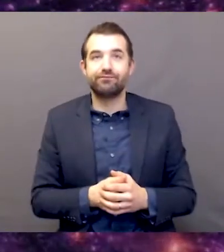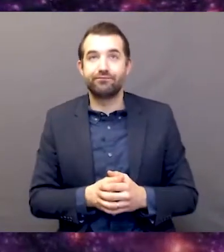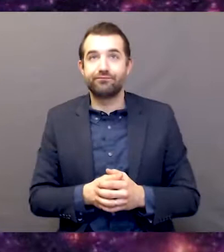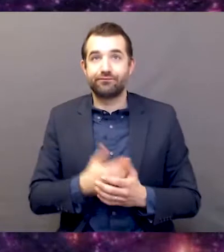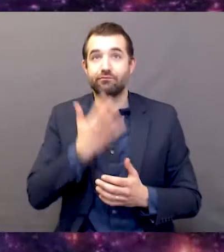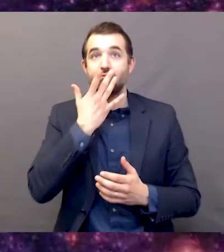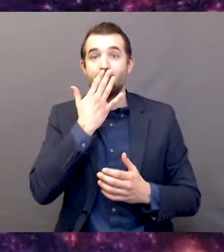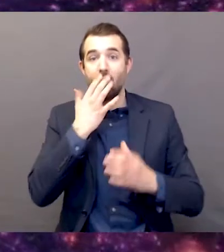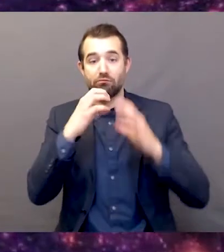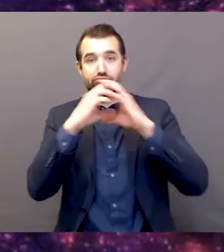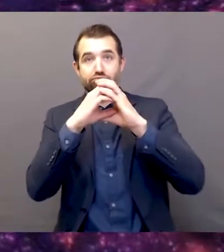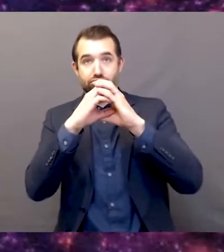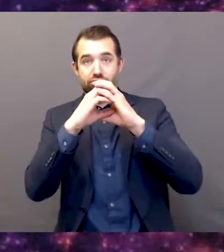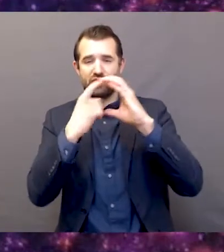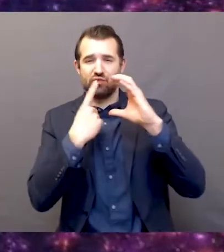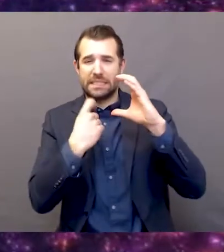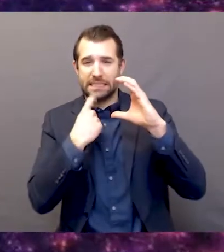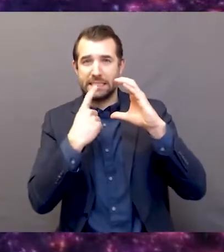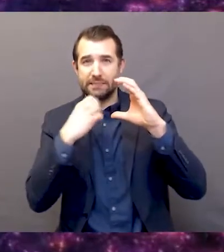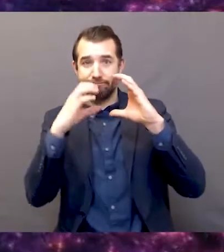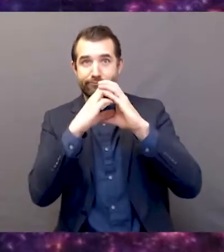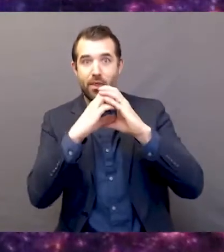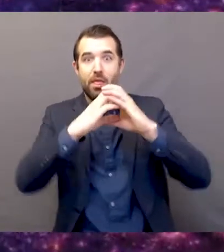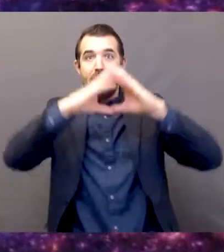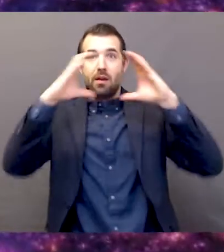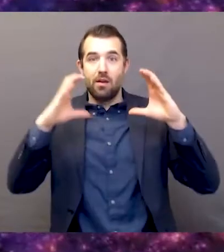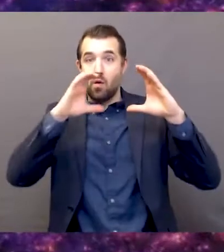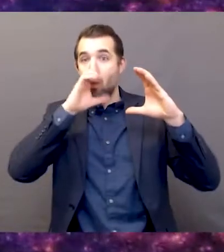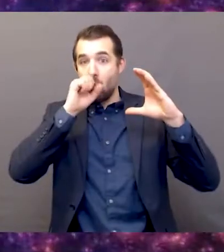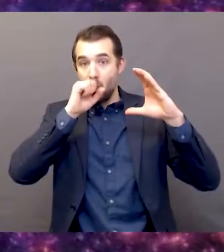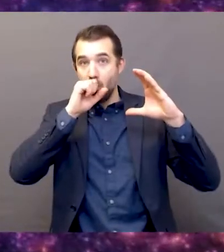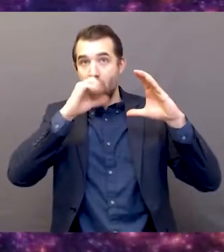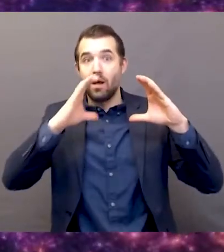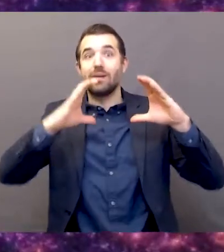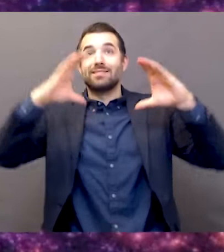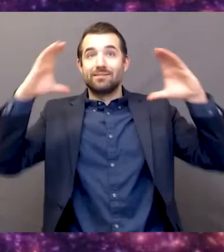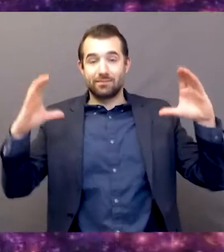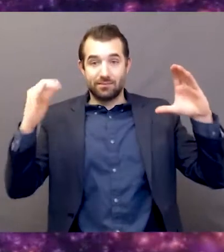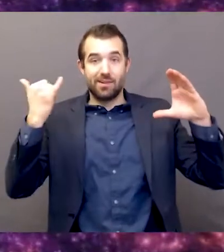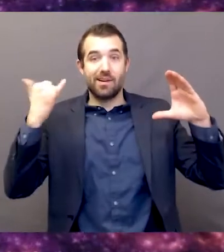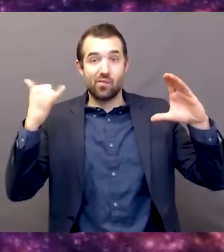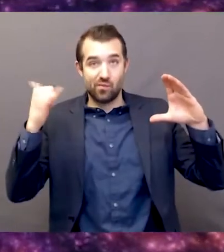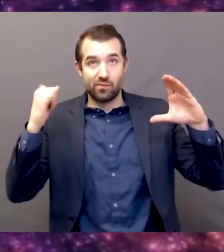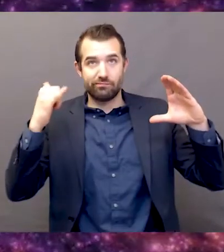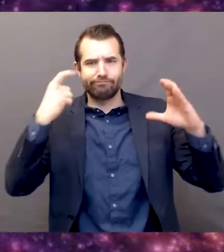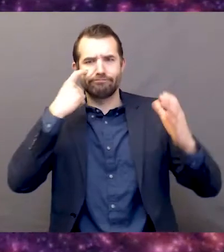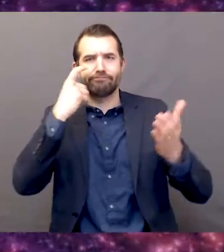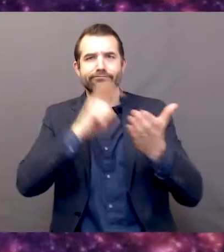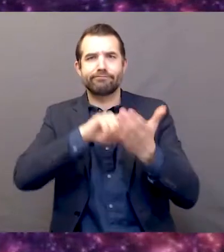coincide with a bright central galaxy. You see that here. The central galaxy sits right down here at the brightest X-ray spot.